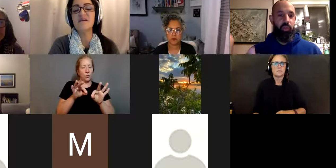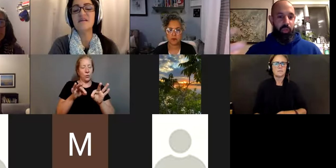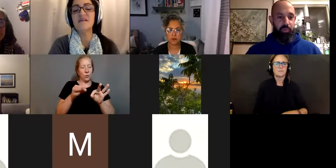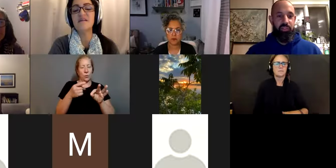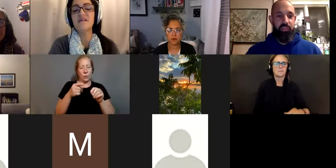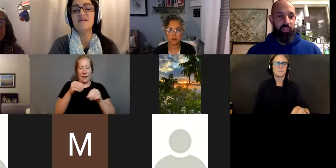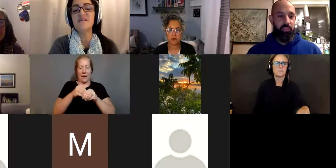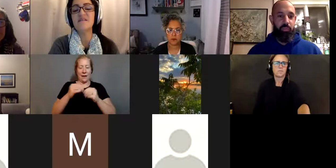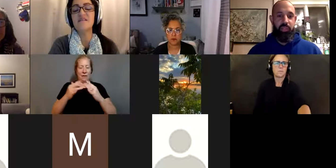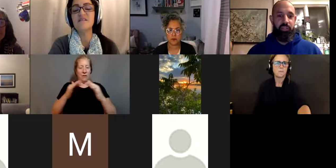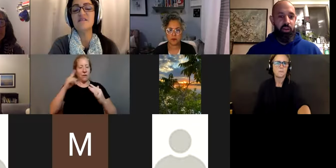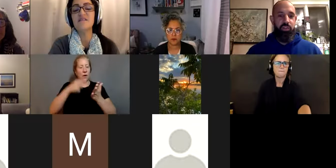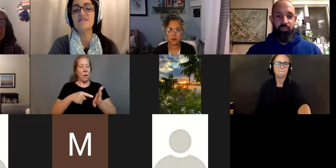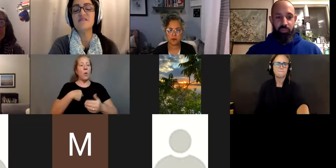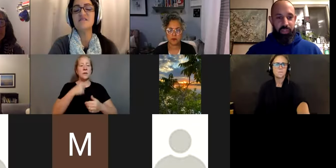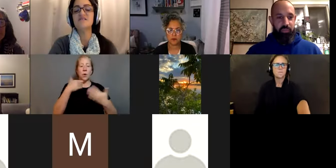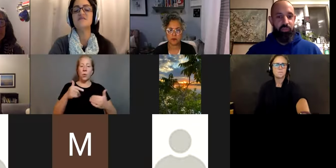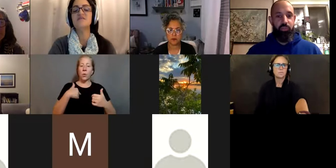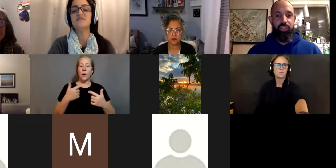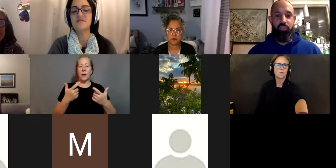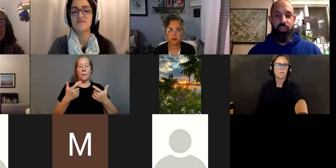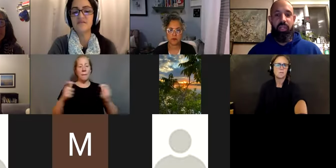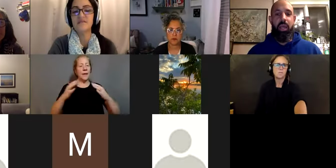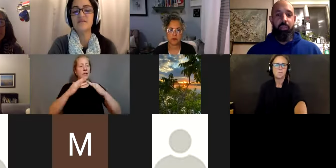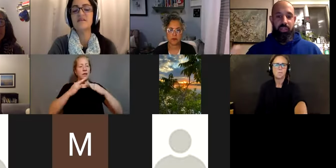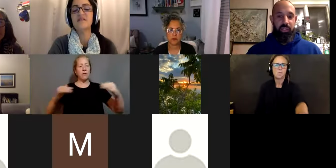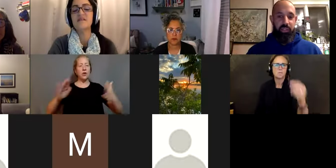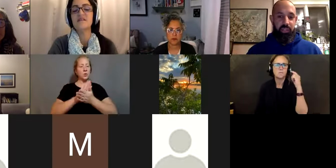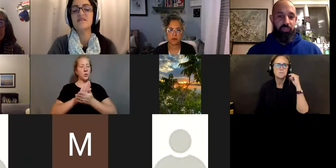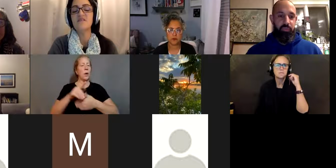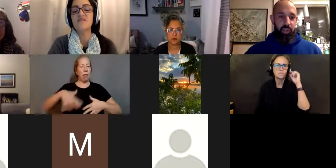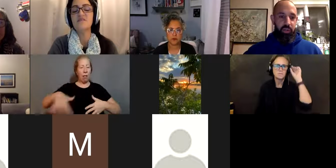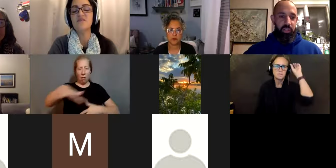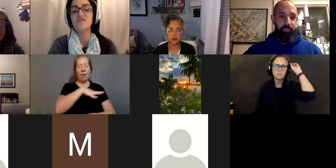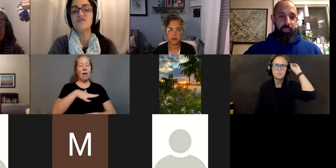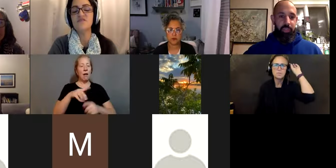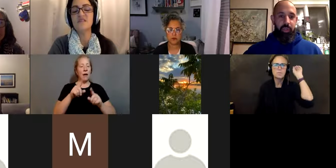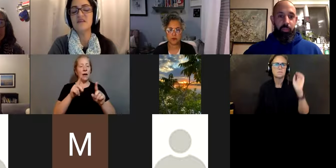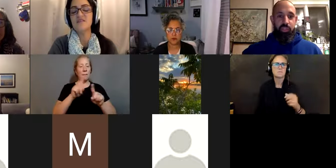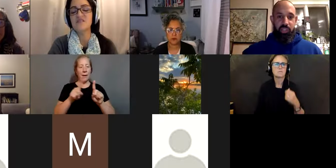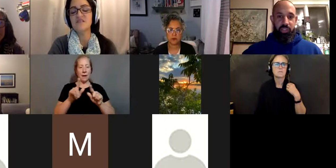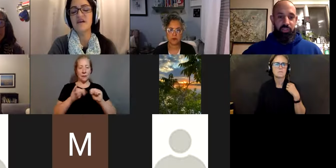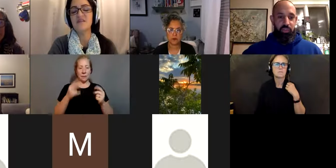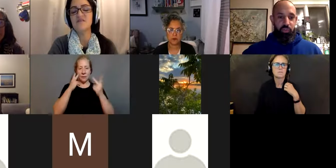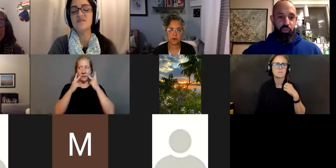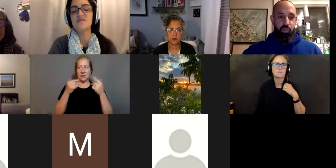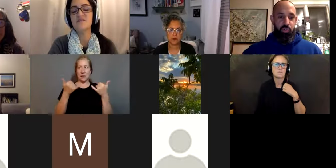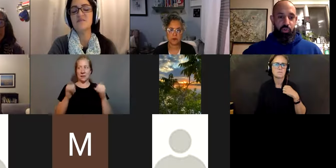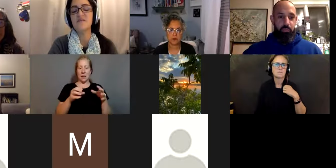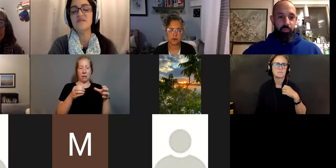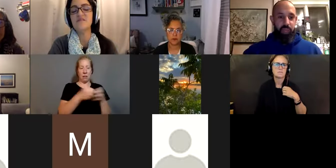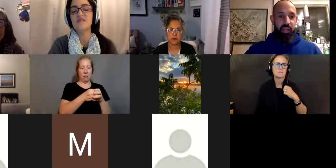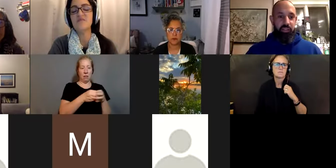right? So if we praise ourselves for being the largest and most diverse school district, but yet live very homogeneous